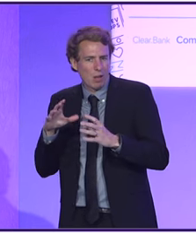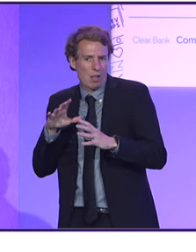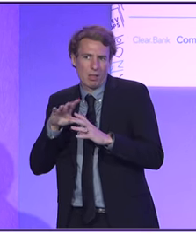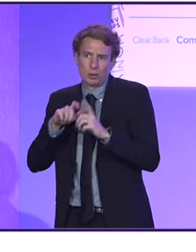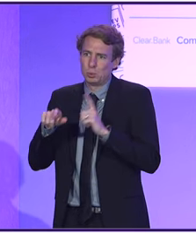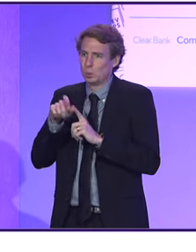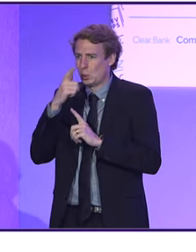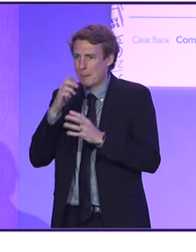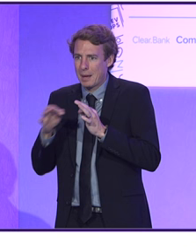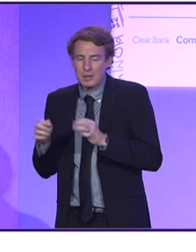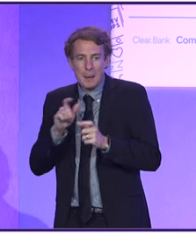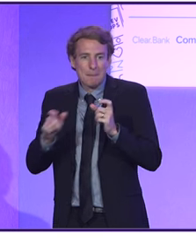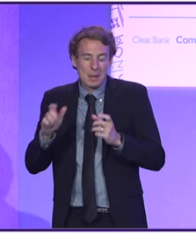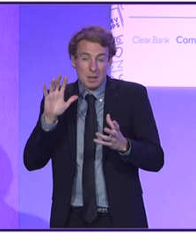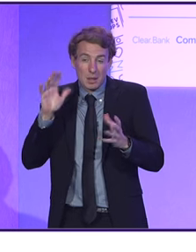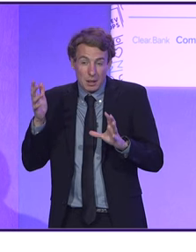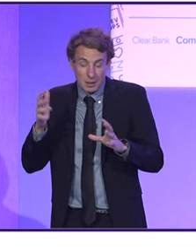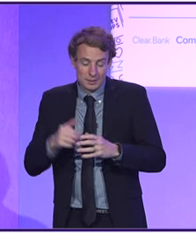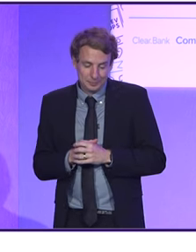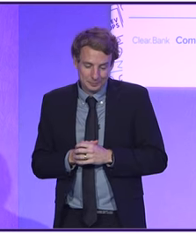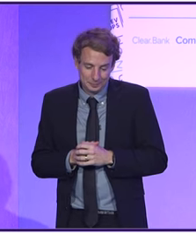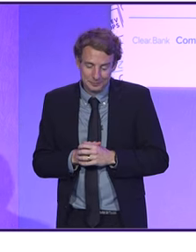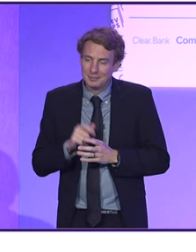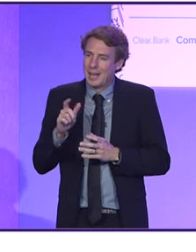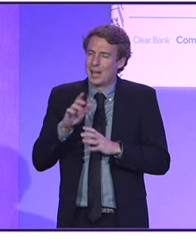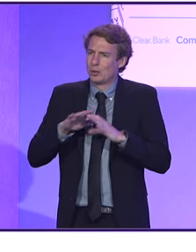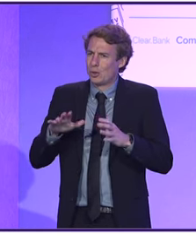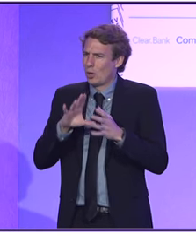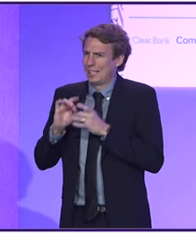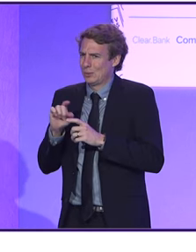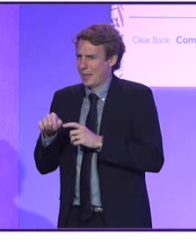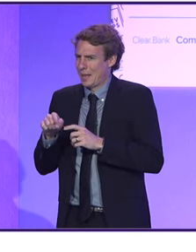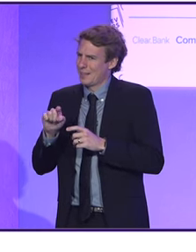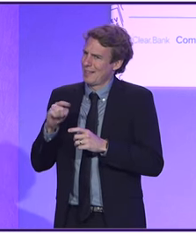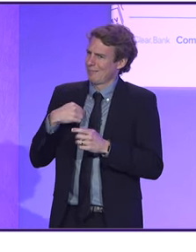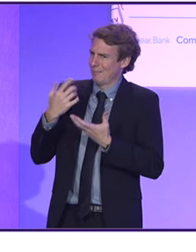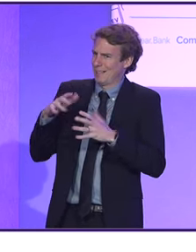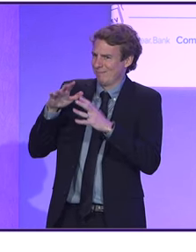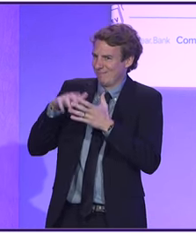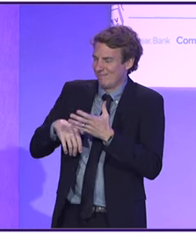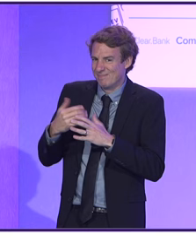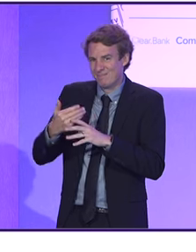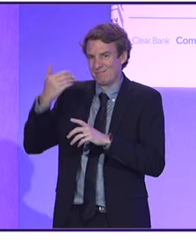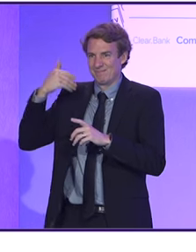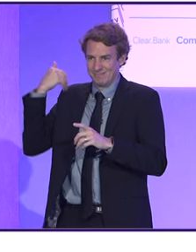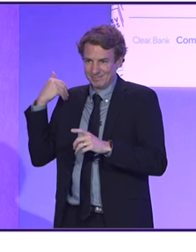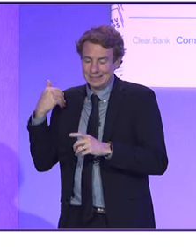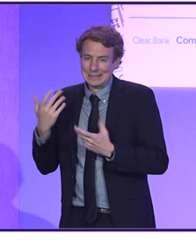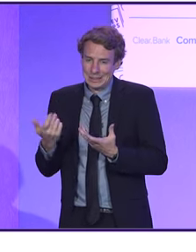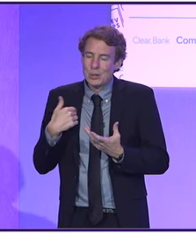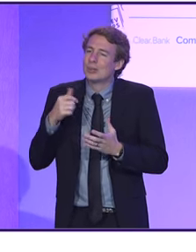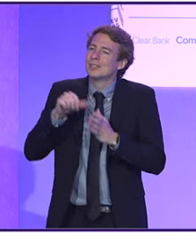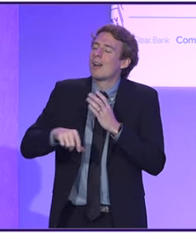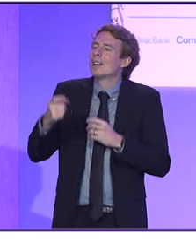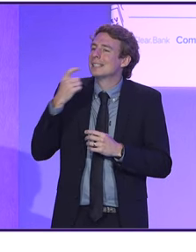lost their mind. but that's not what this is about, because I wrote this before this all happened. I shoved this in at the end. So we're going to start simple. Like, what is